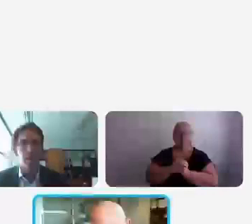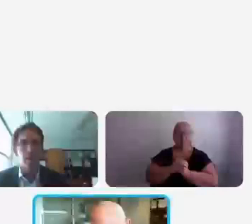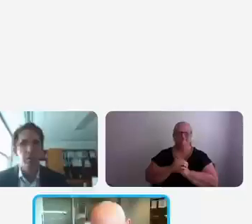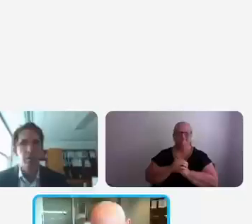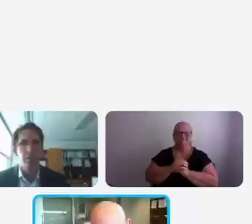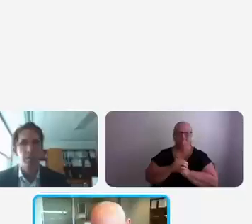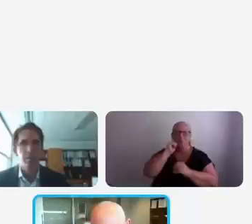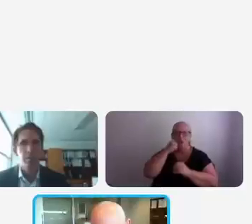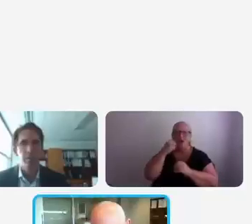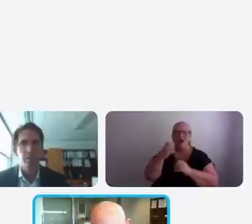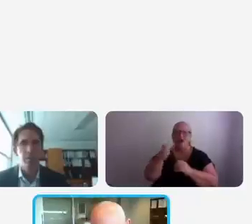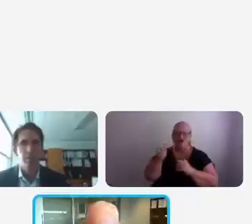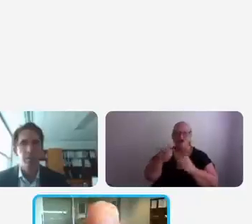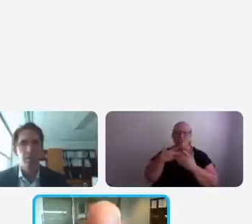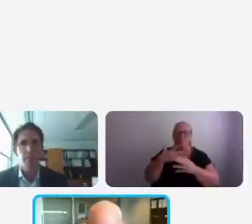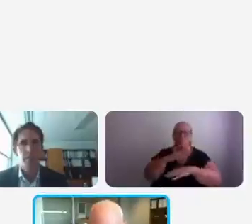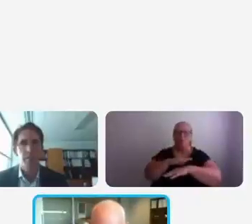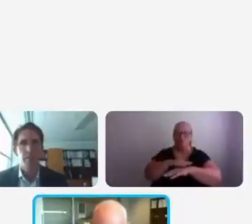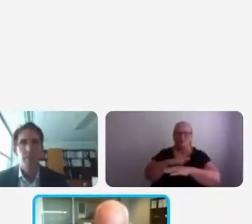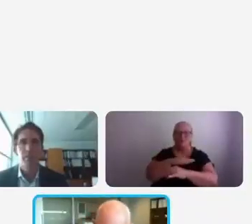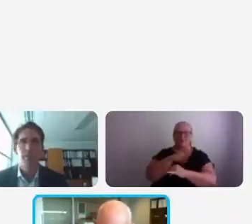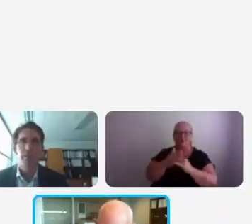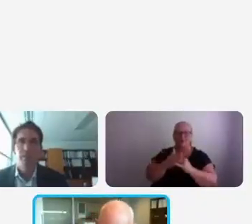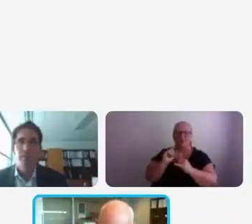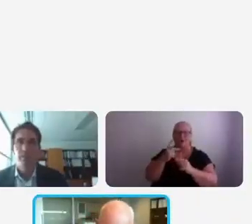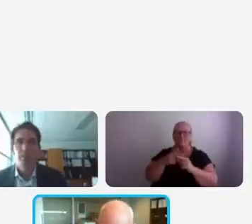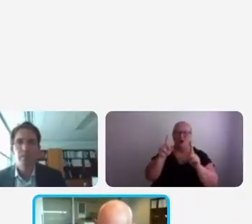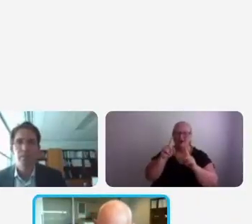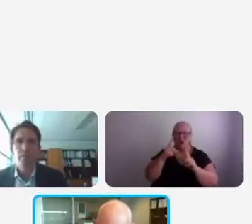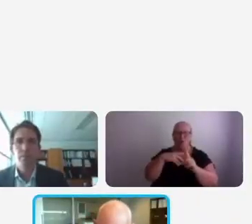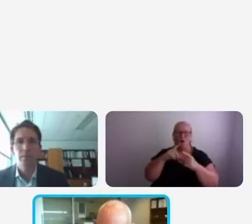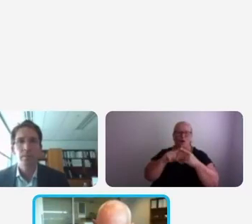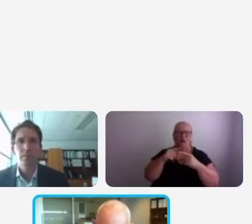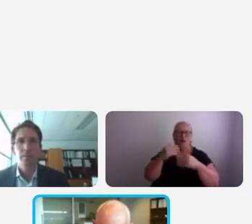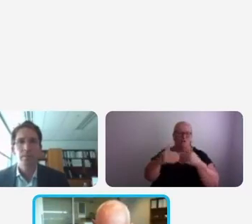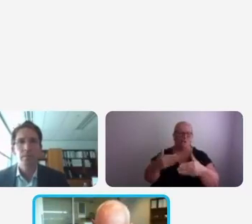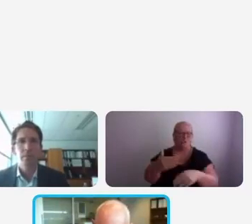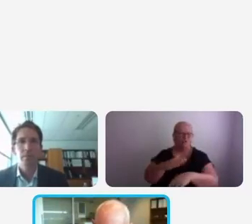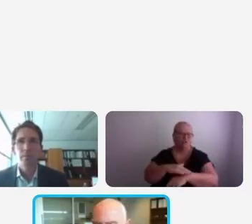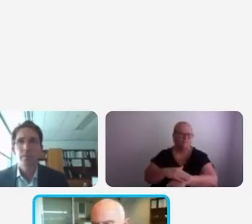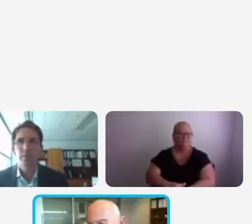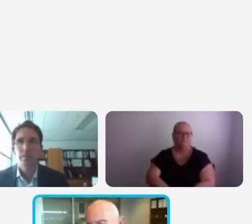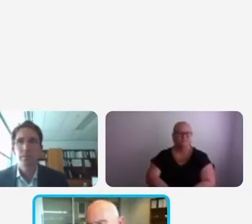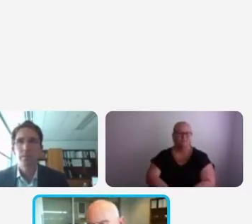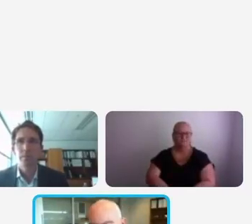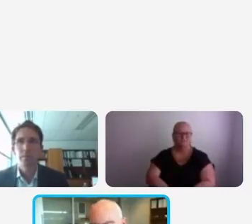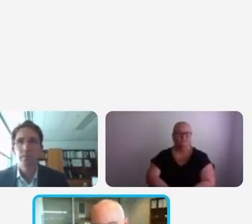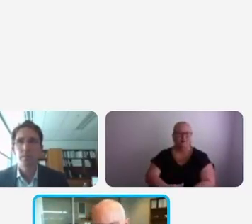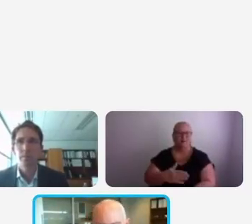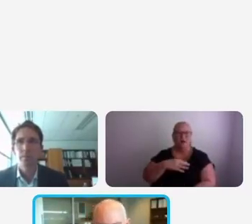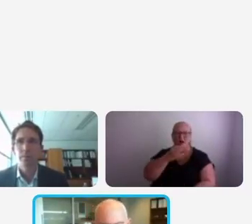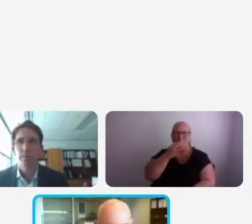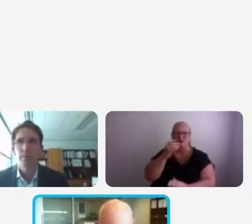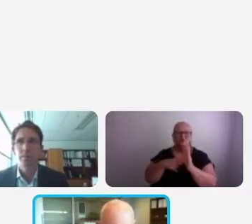a longer period for questions at the end of it, but right now, I think just to keep us on time, I'd like to ask Jess Evans to give